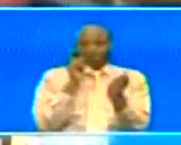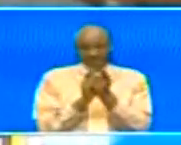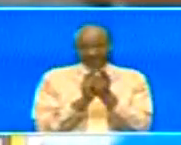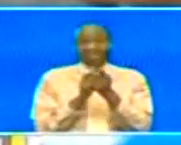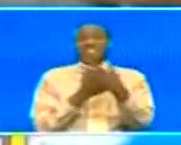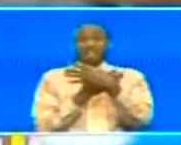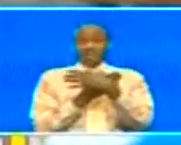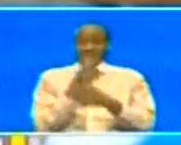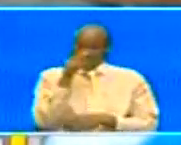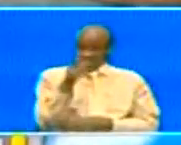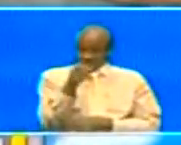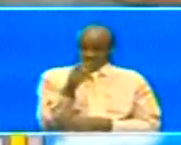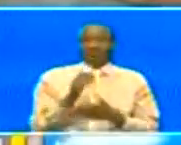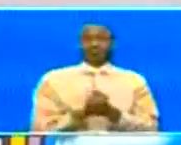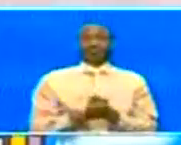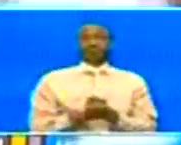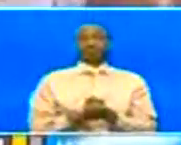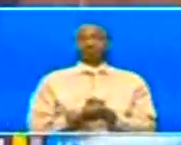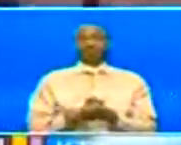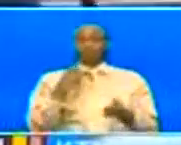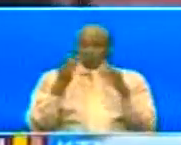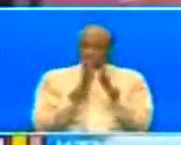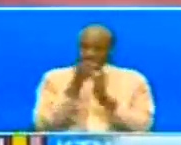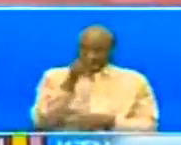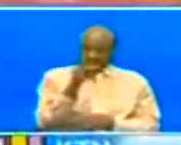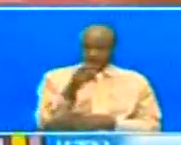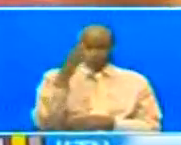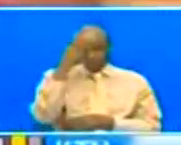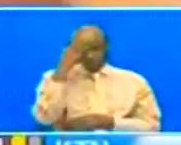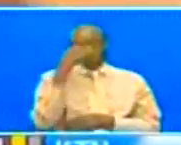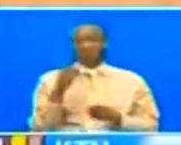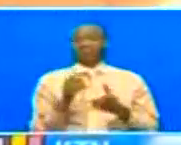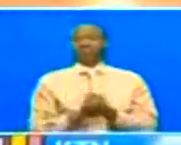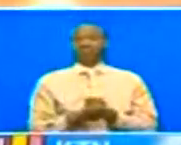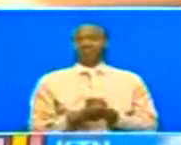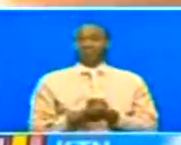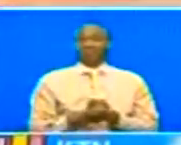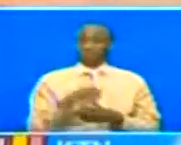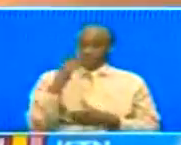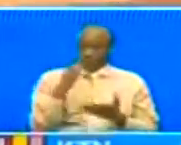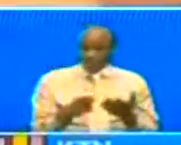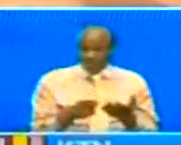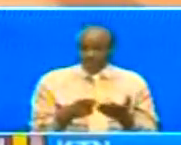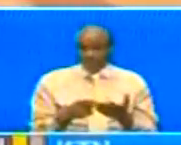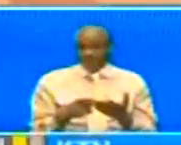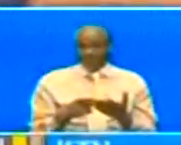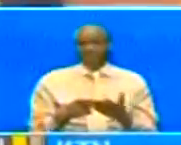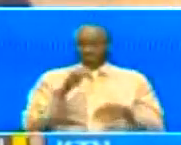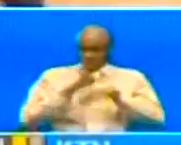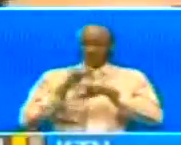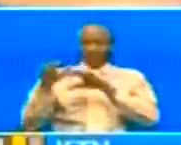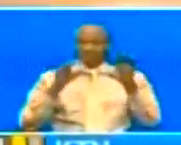German Chancellor, Angela Merkel, for instance, and talk with her. That is in television everywhere, and that is a good marketing